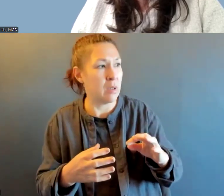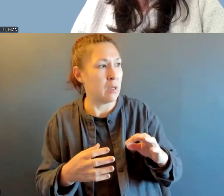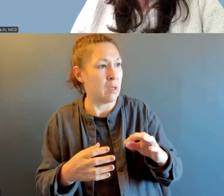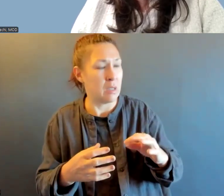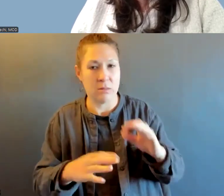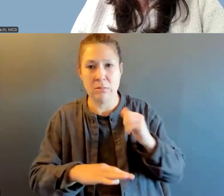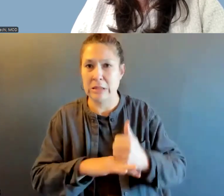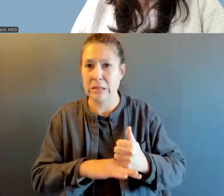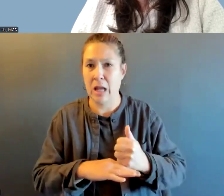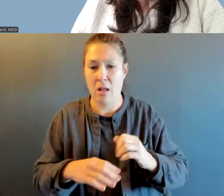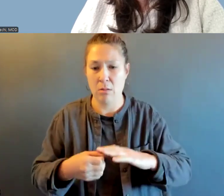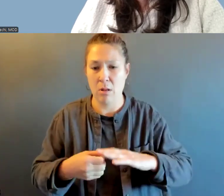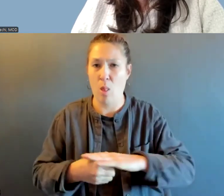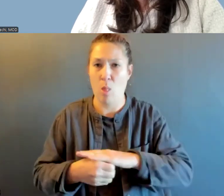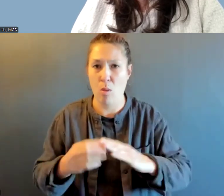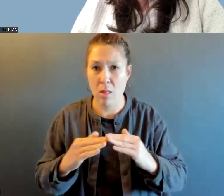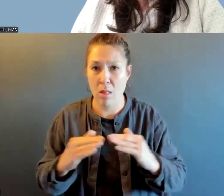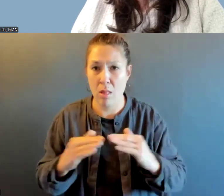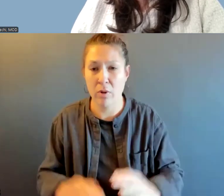with the